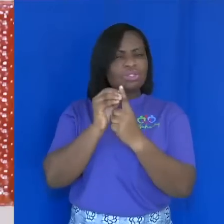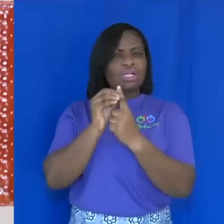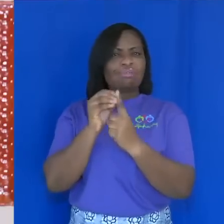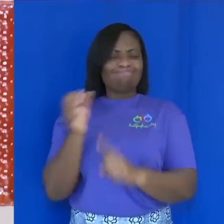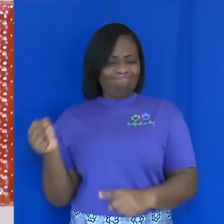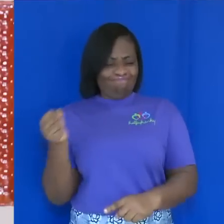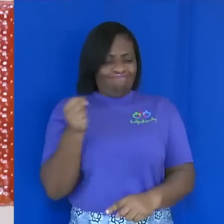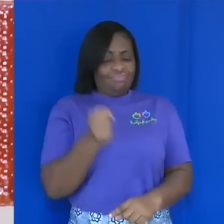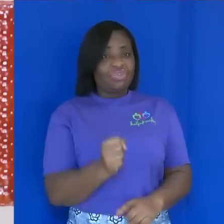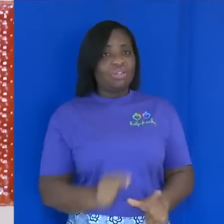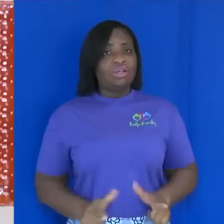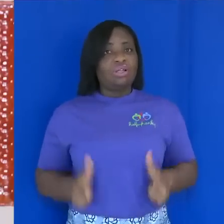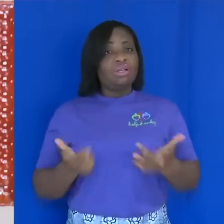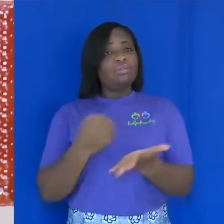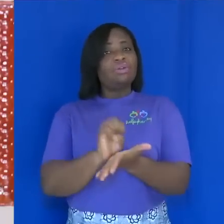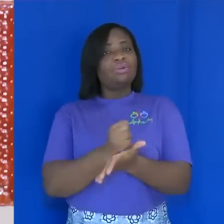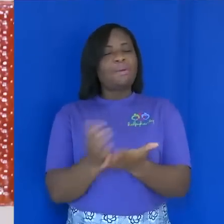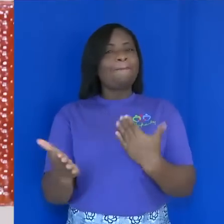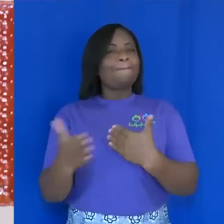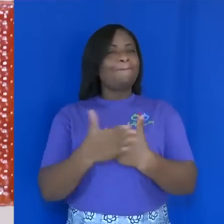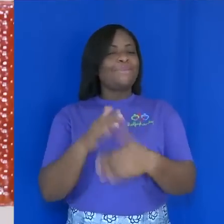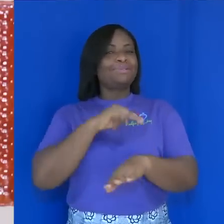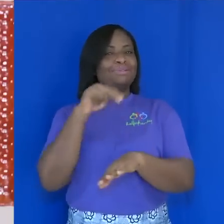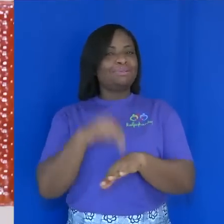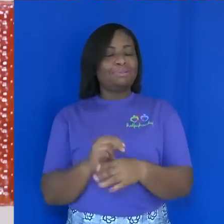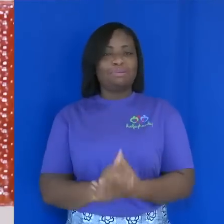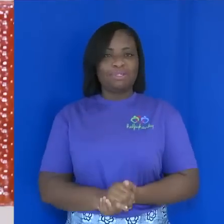our lives and economy back to normal.